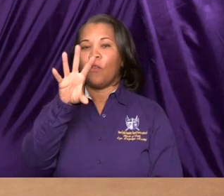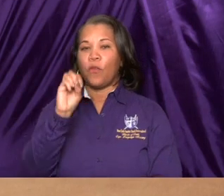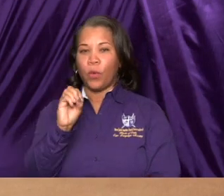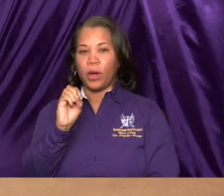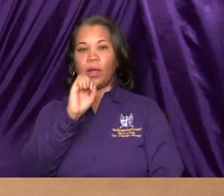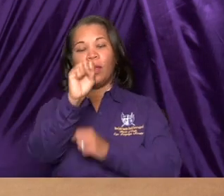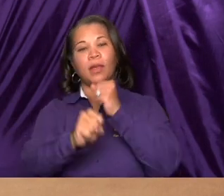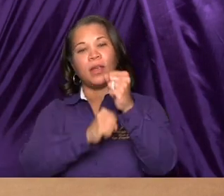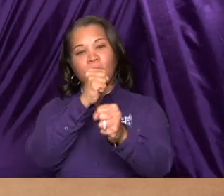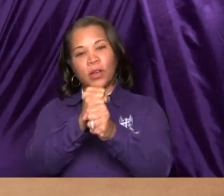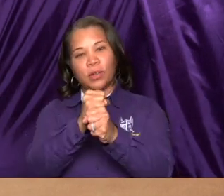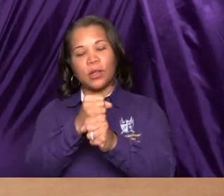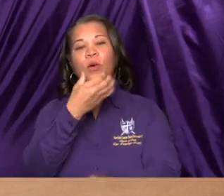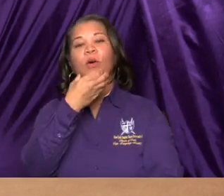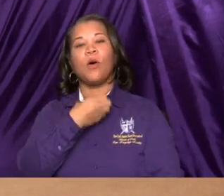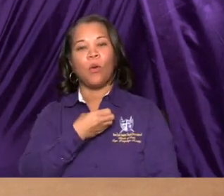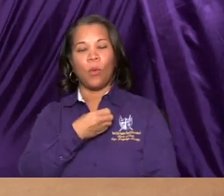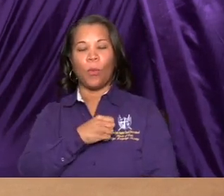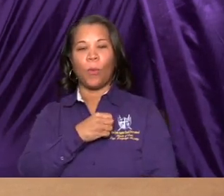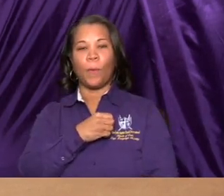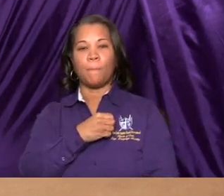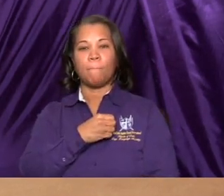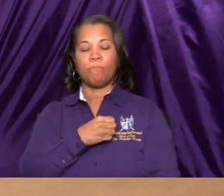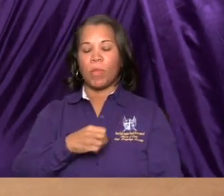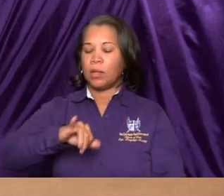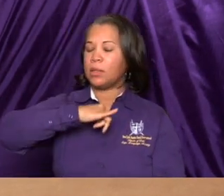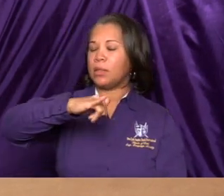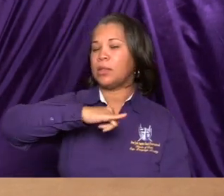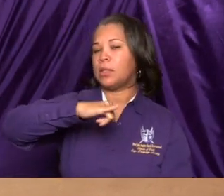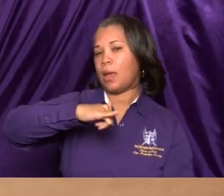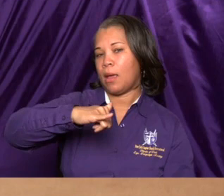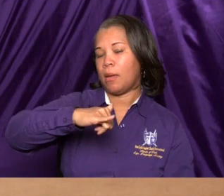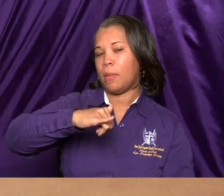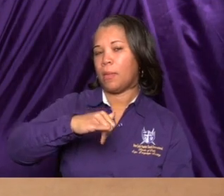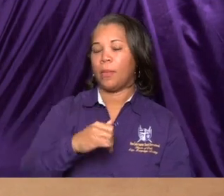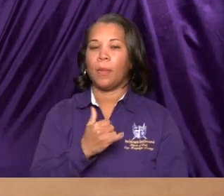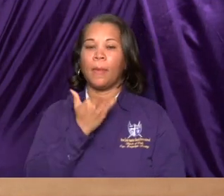mistake still has the remnants of a 36-year-old mistake.